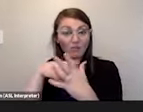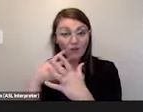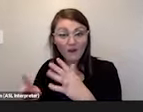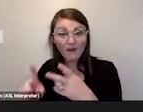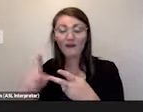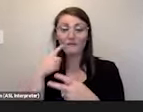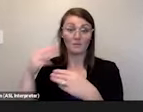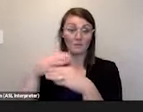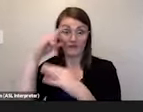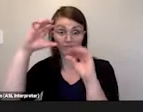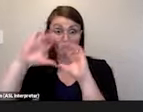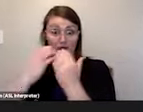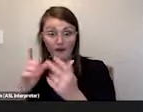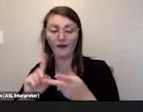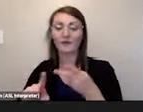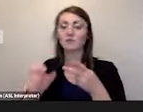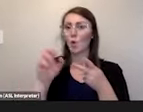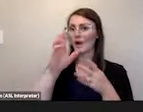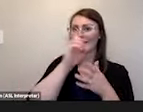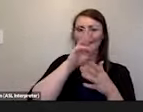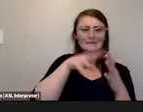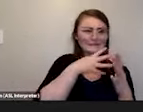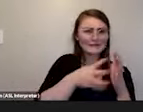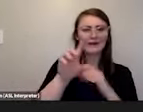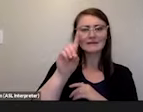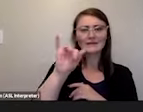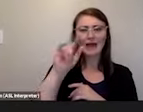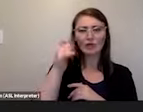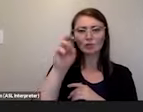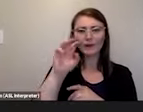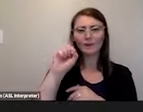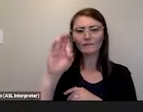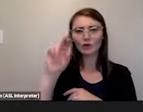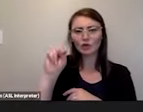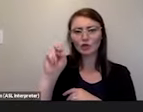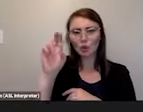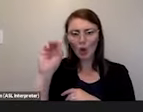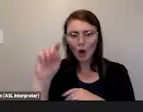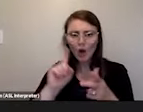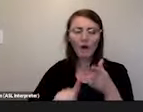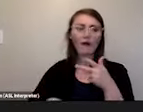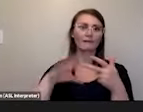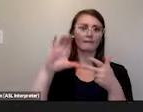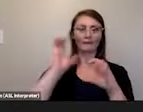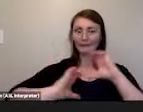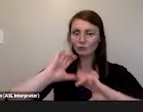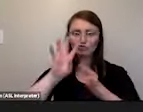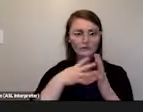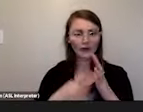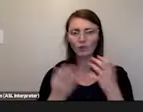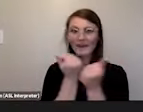class, to a diagram of a neuron, to a chemistry diagram, to really anything that you can present